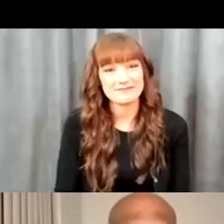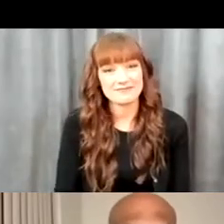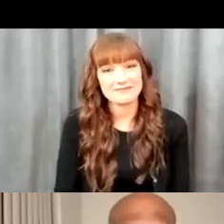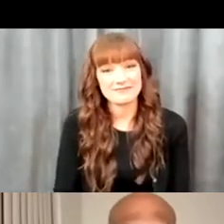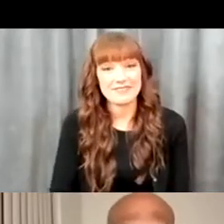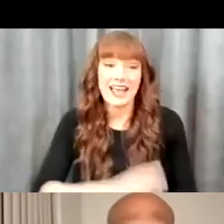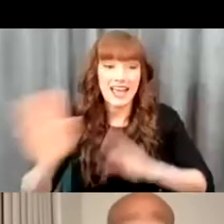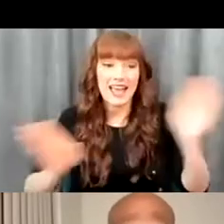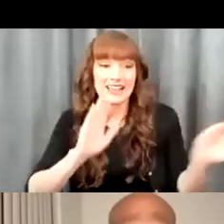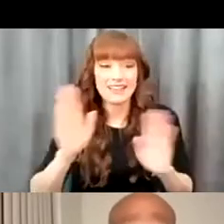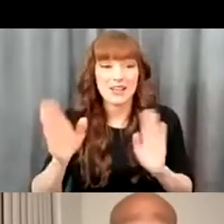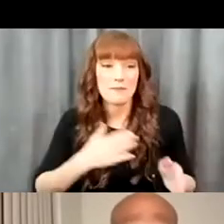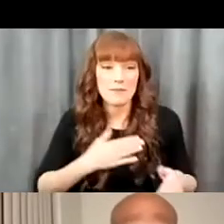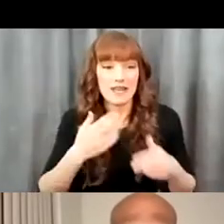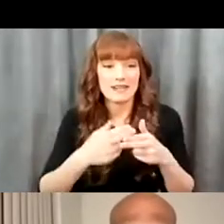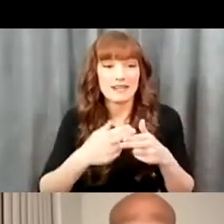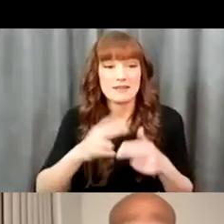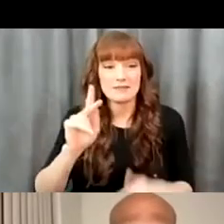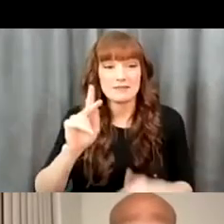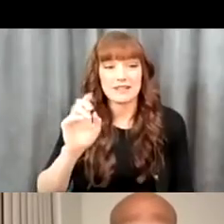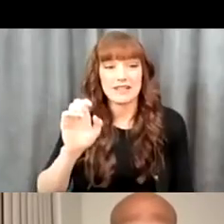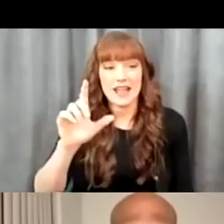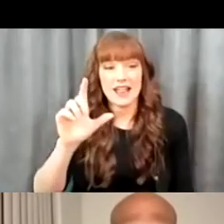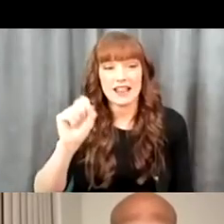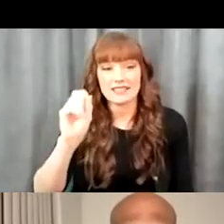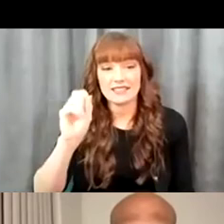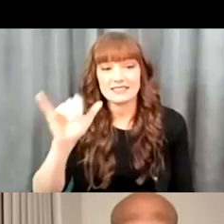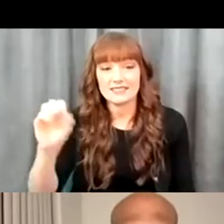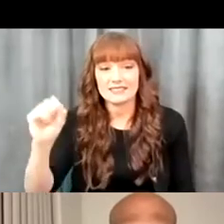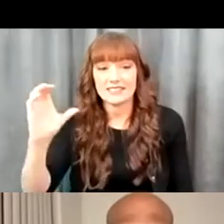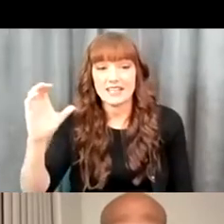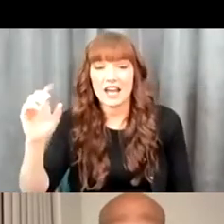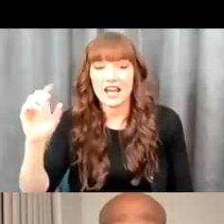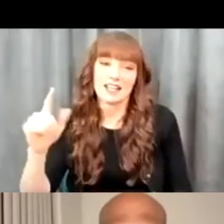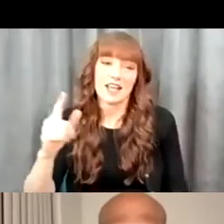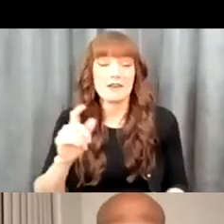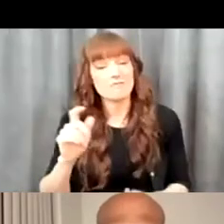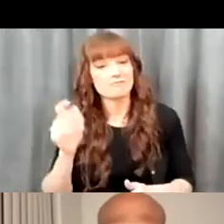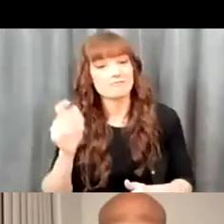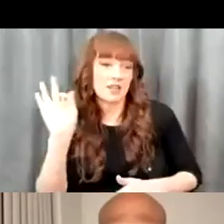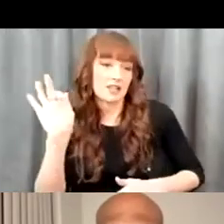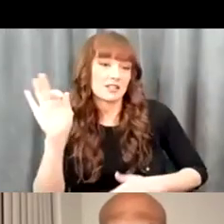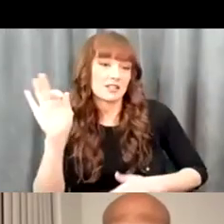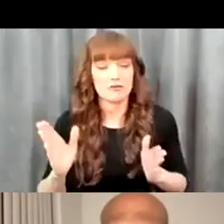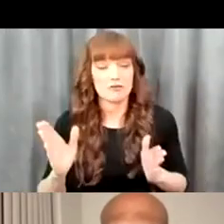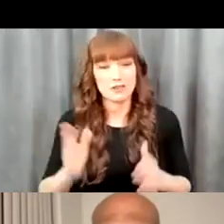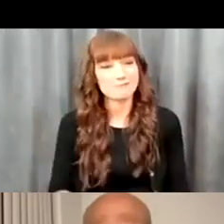Hello, my name is Kelsey Scott, and I'm the narrator.